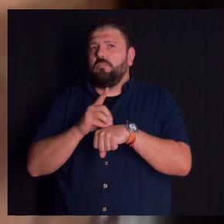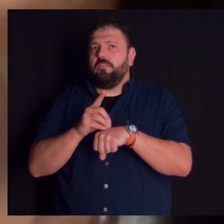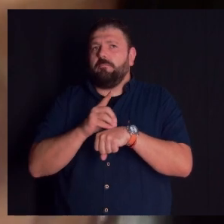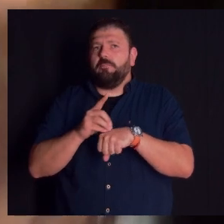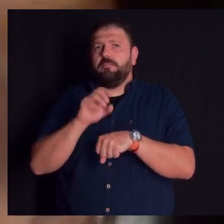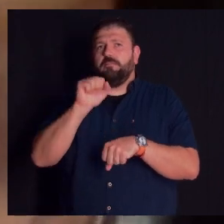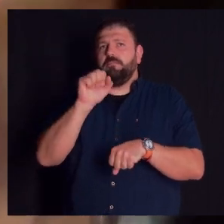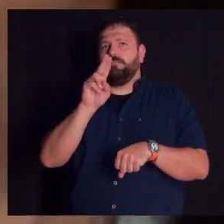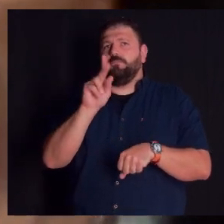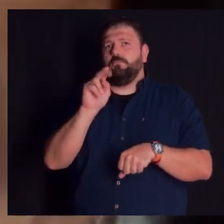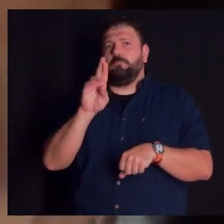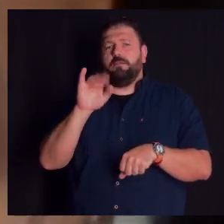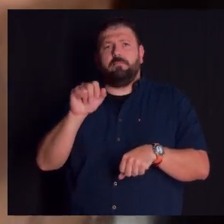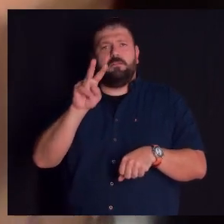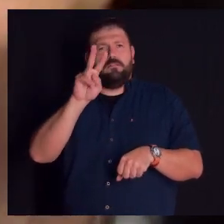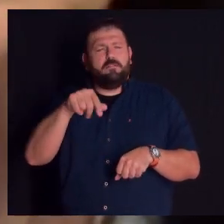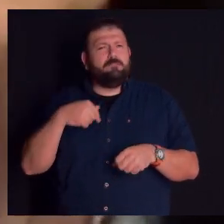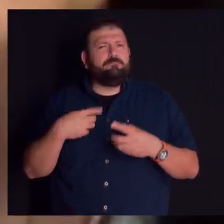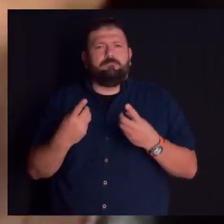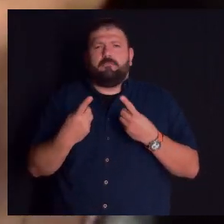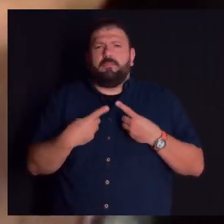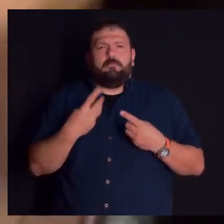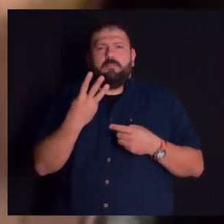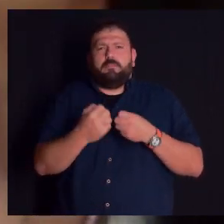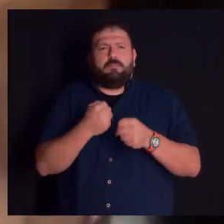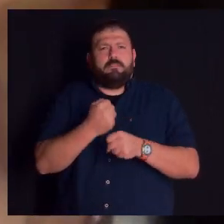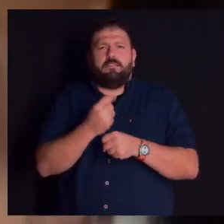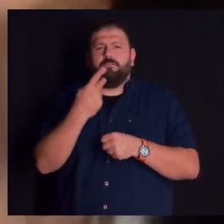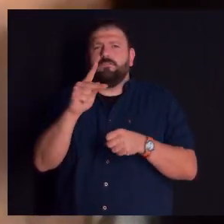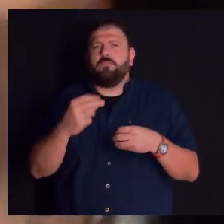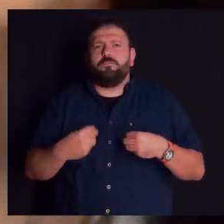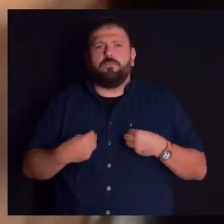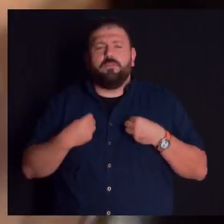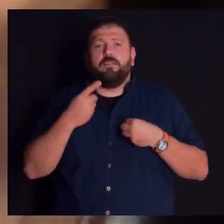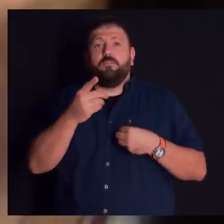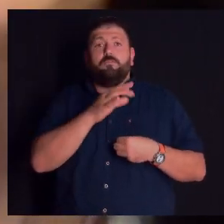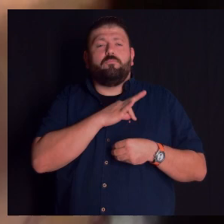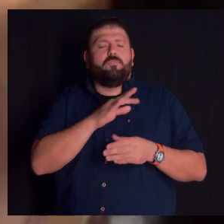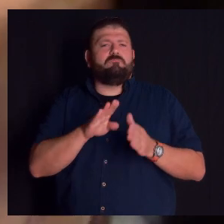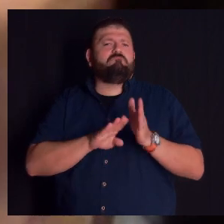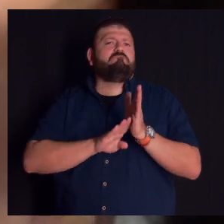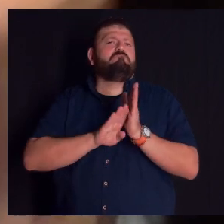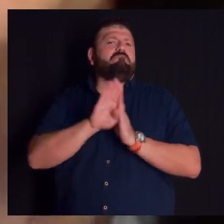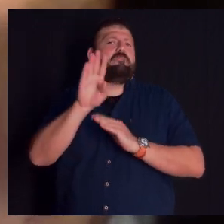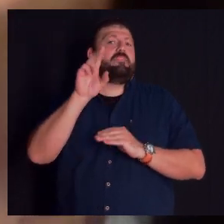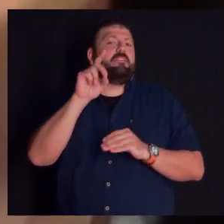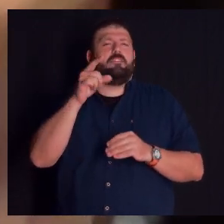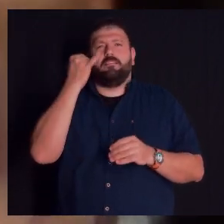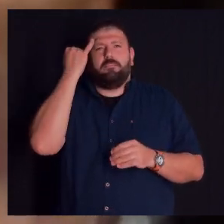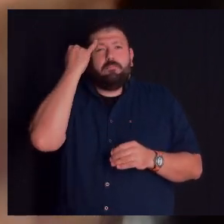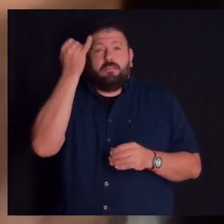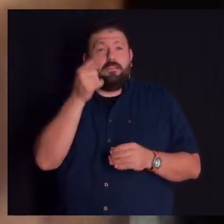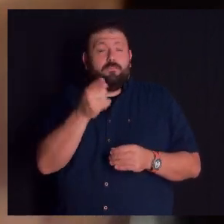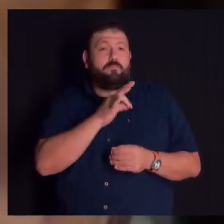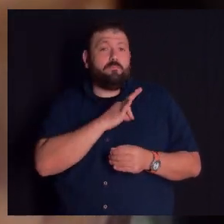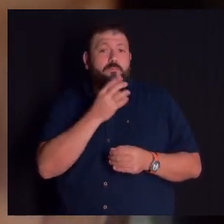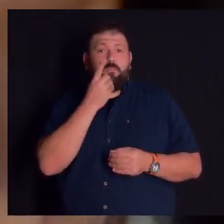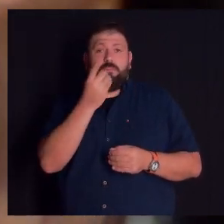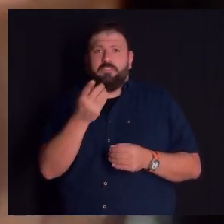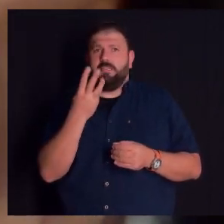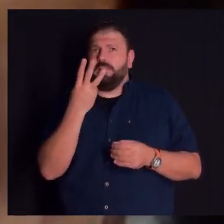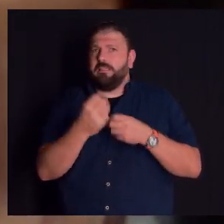that we love when Jorge tell us was, give me 3 years of your life and then you